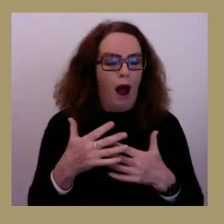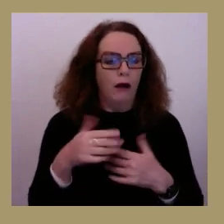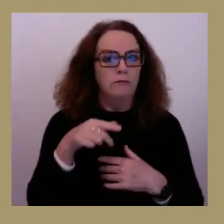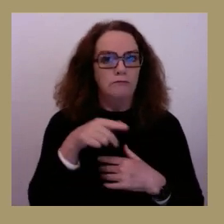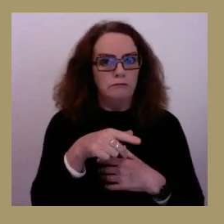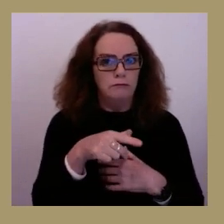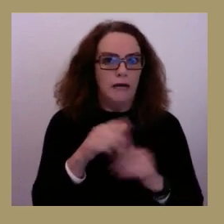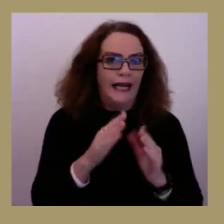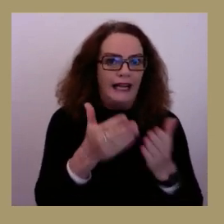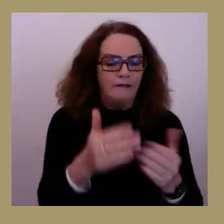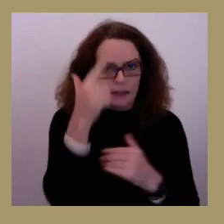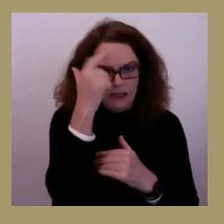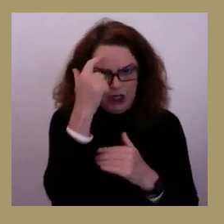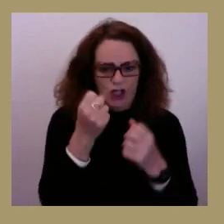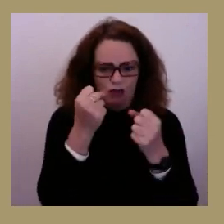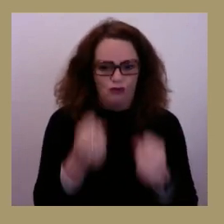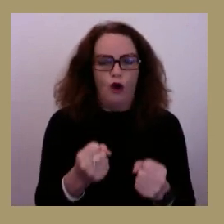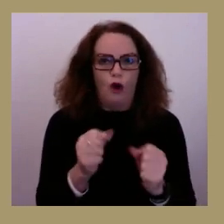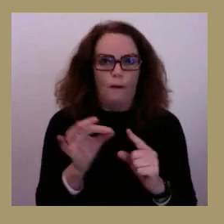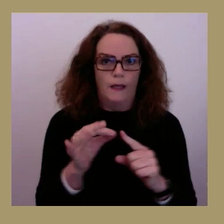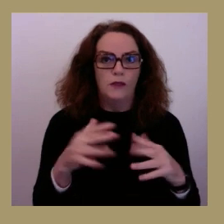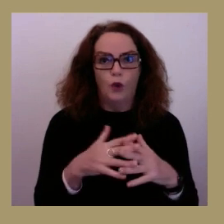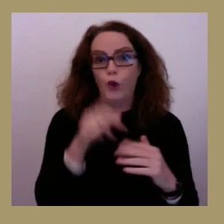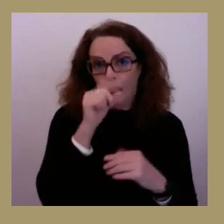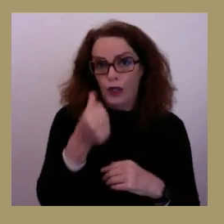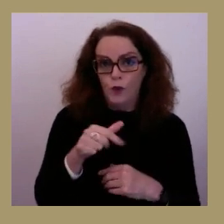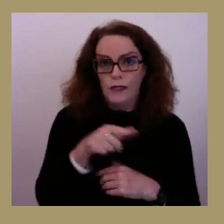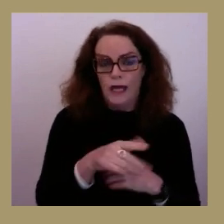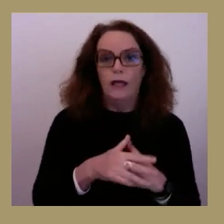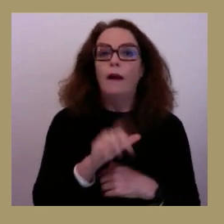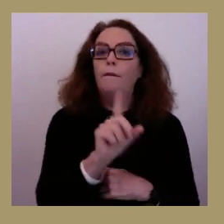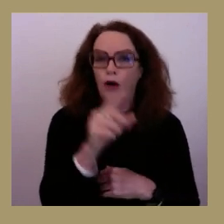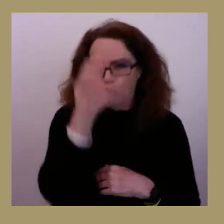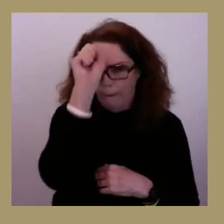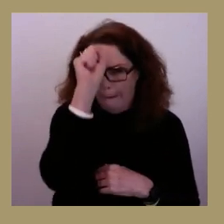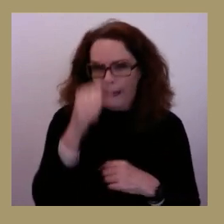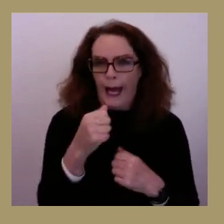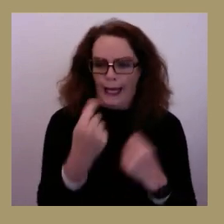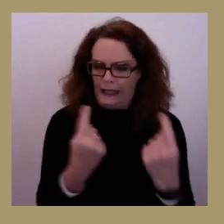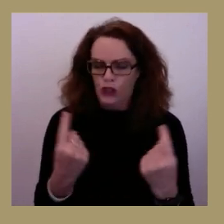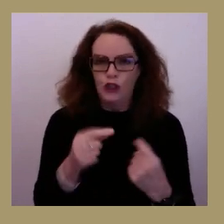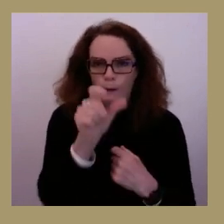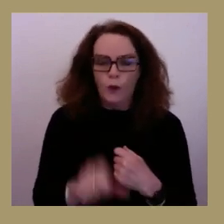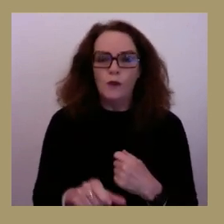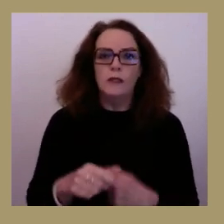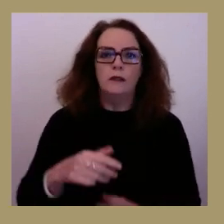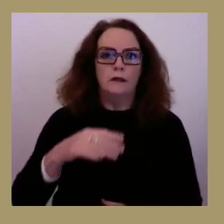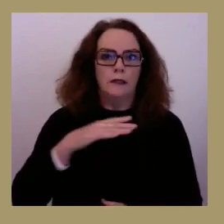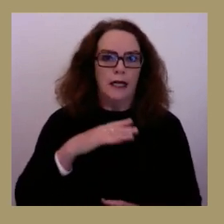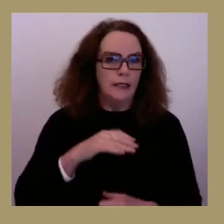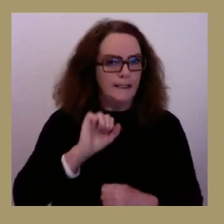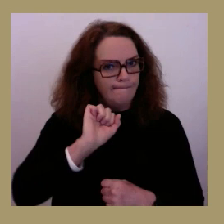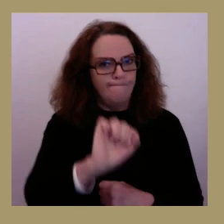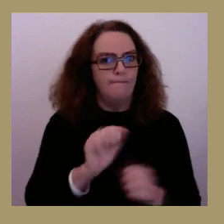your choice. It's important to note that each person will need their own login. If a couple, say for example, uses a shared email, they will